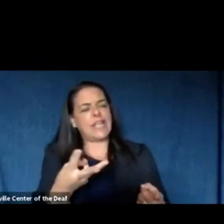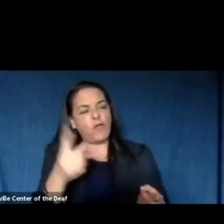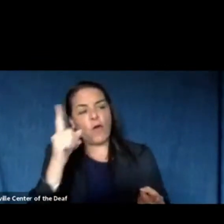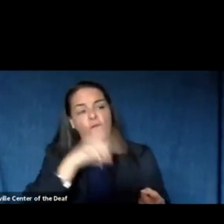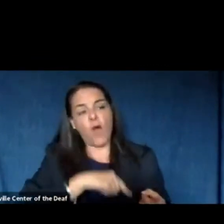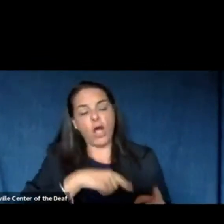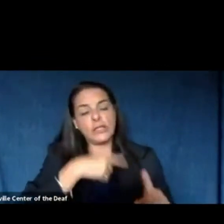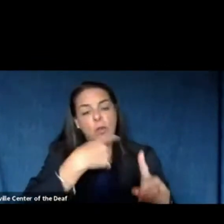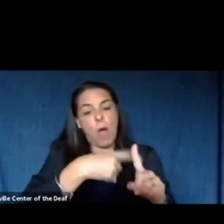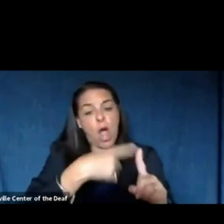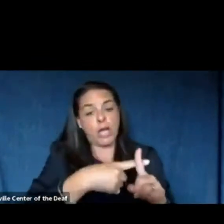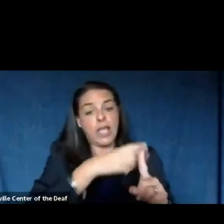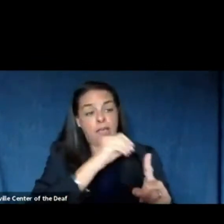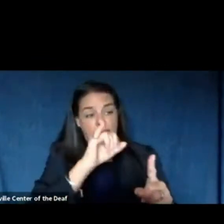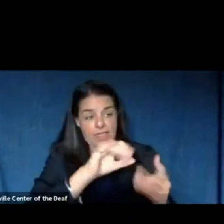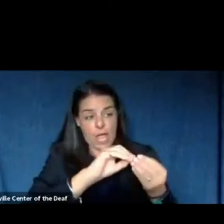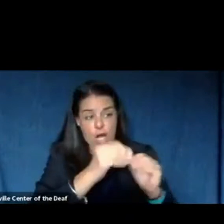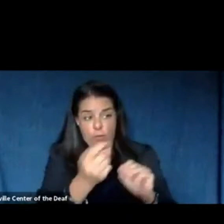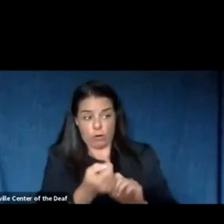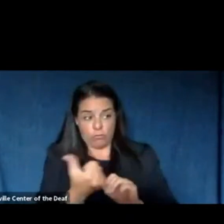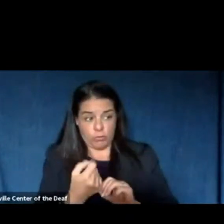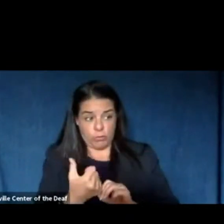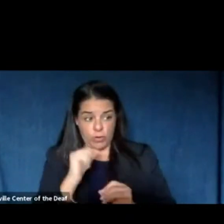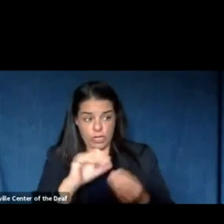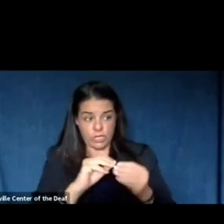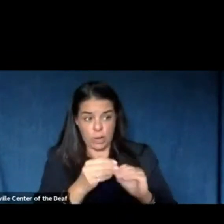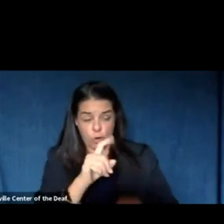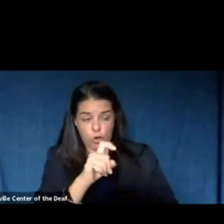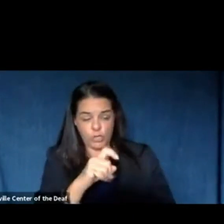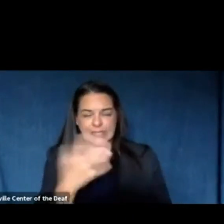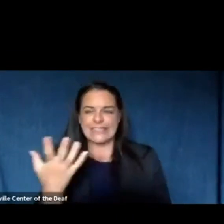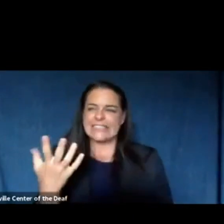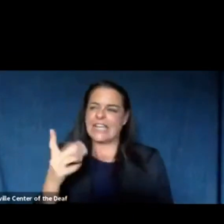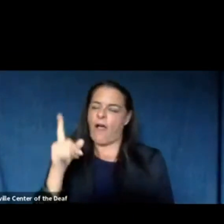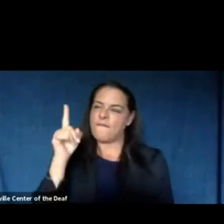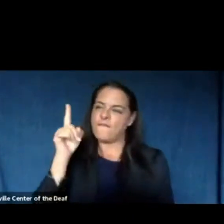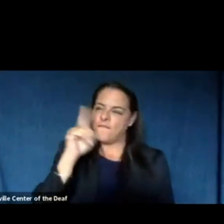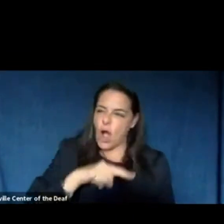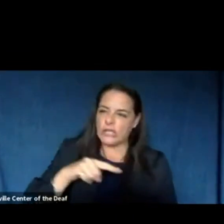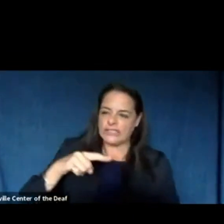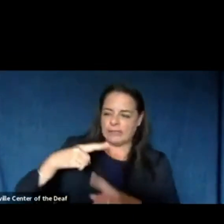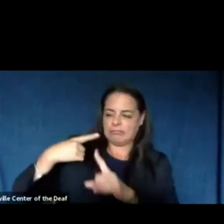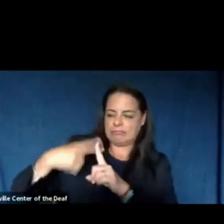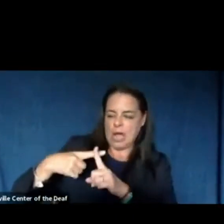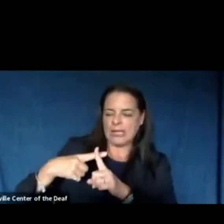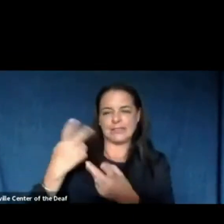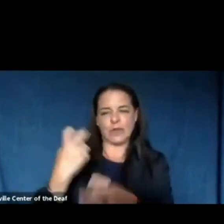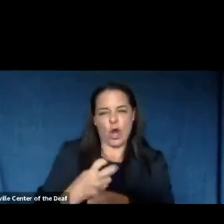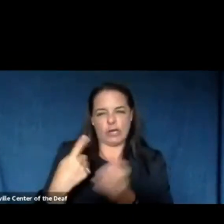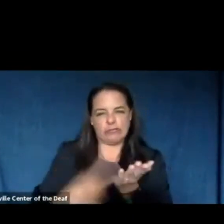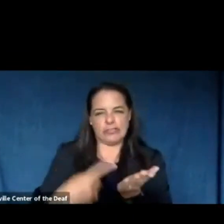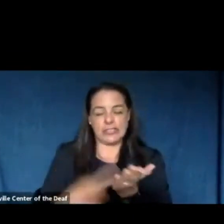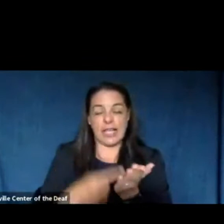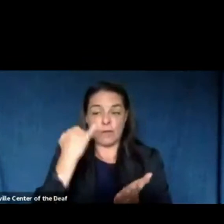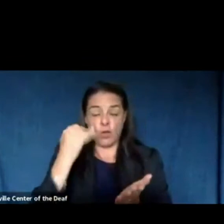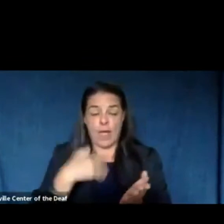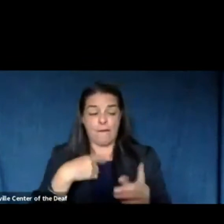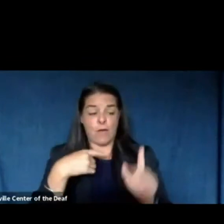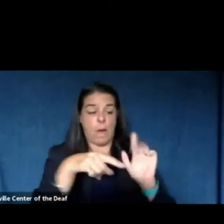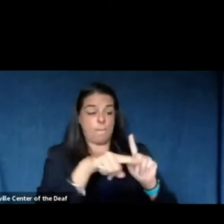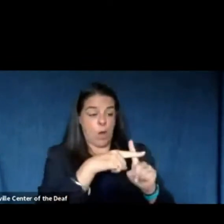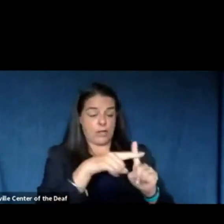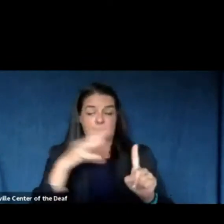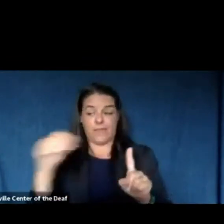out of the total? False positives are really a hard thing to talk about. So if you have a positive test and a negative test